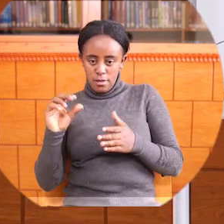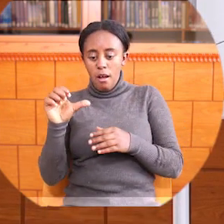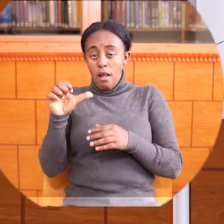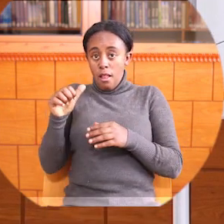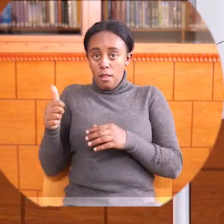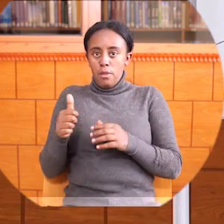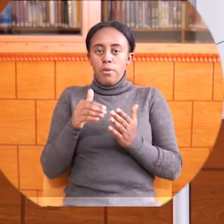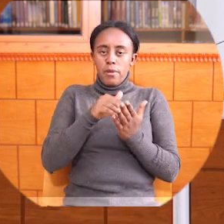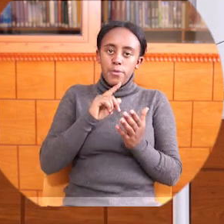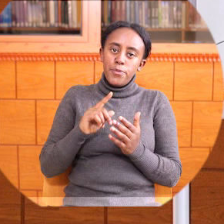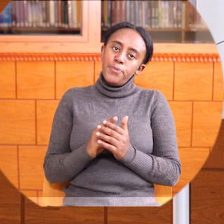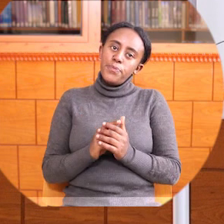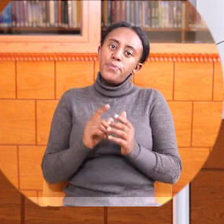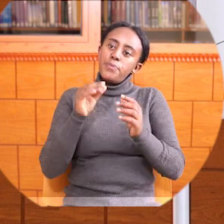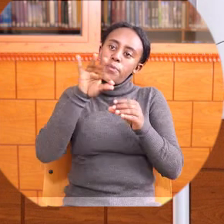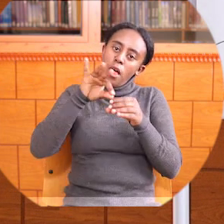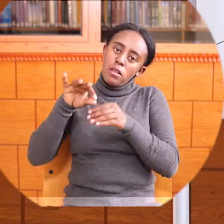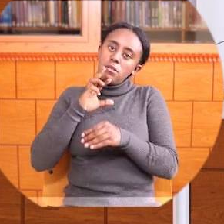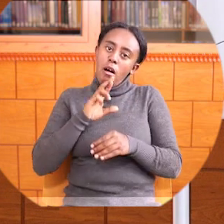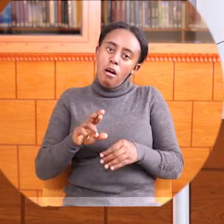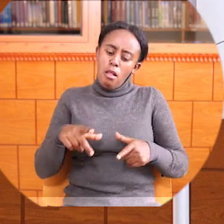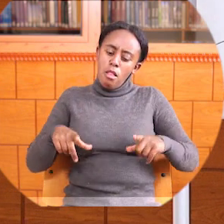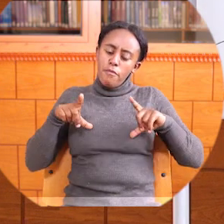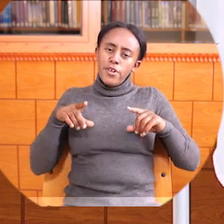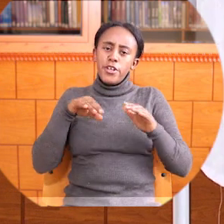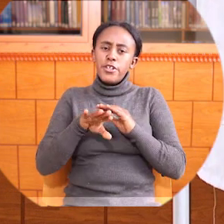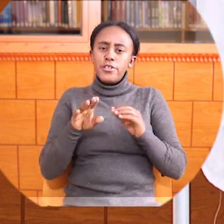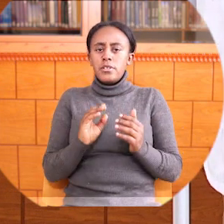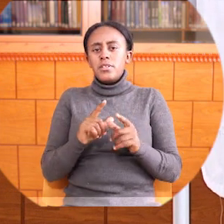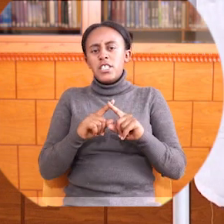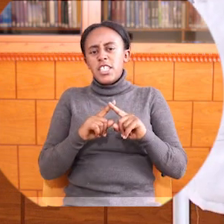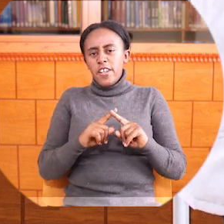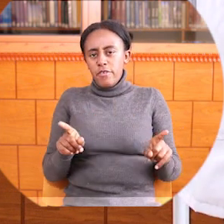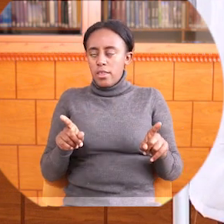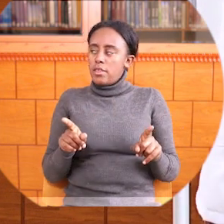are different, plants are live in different